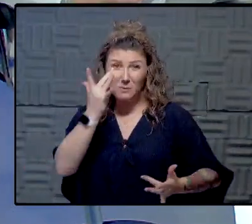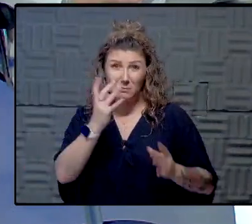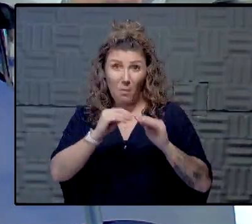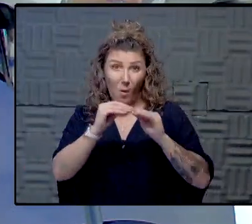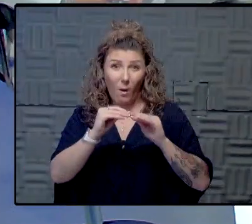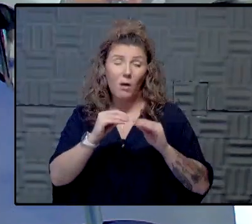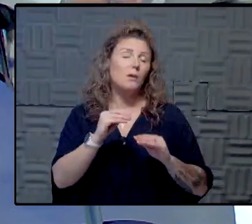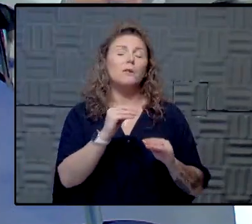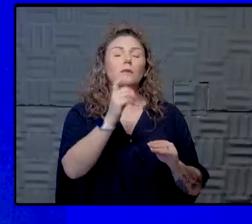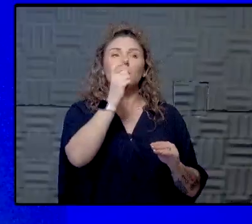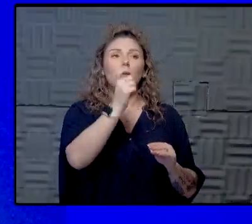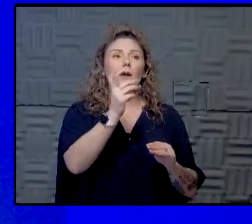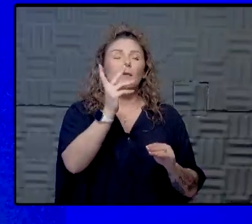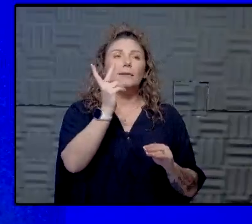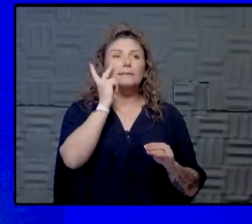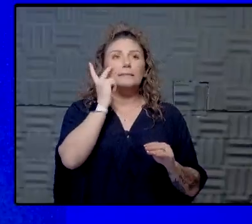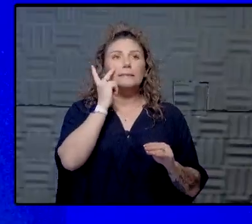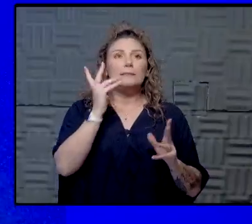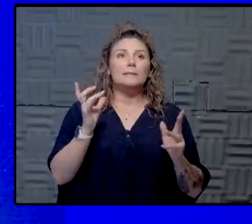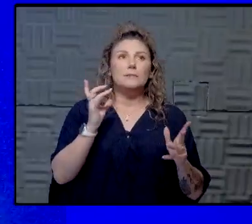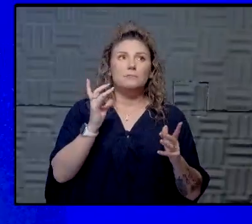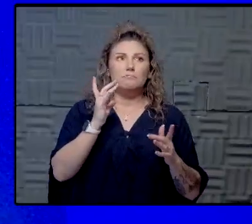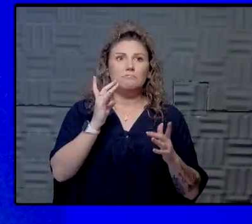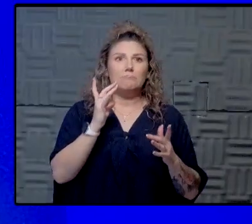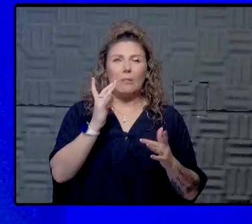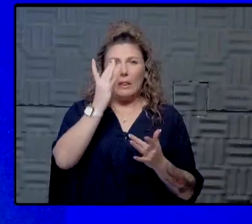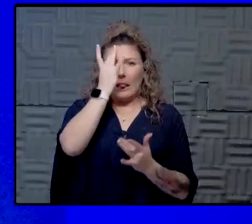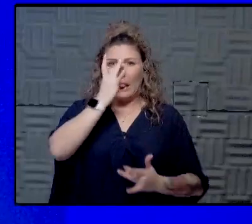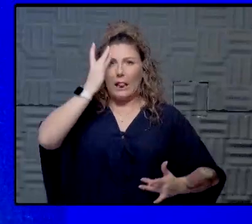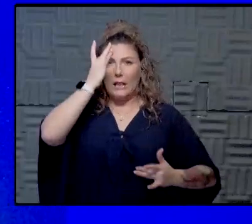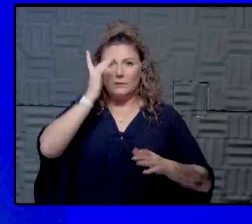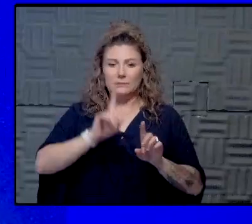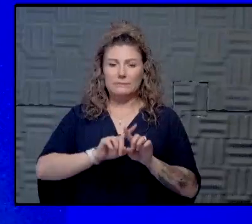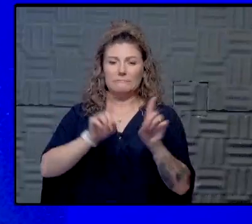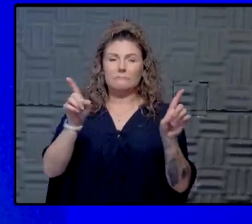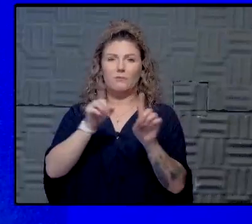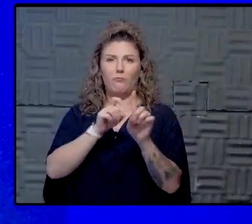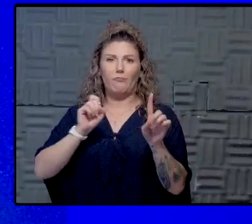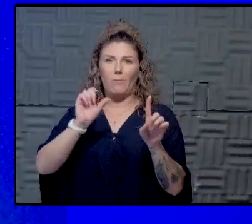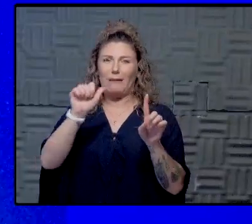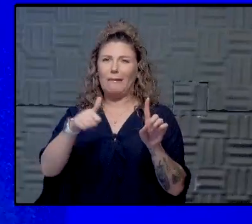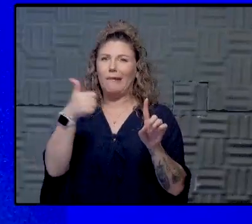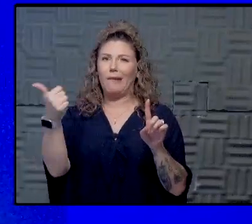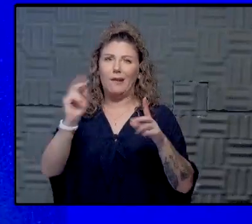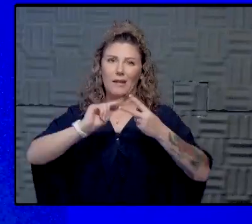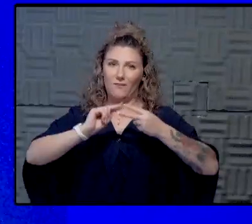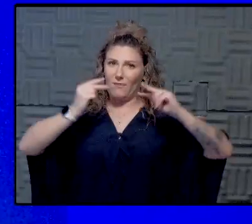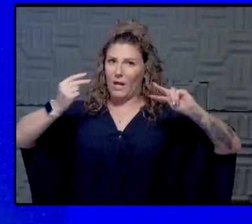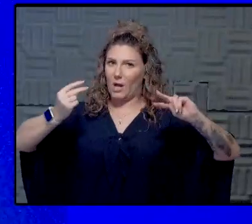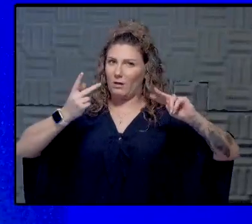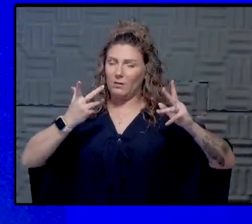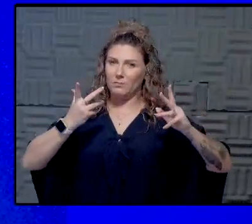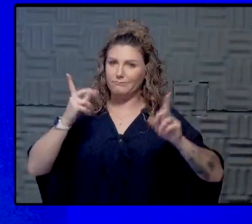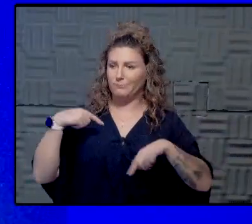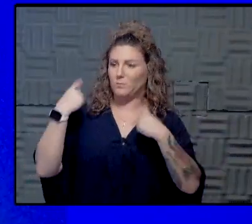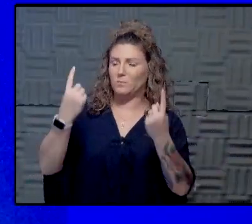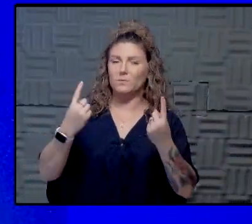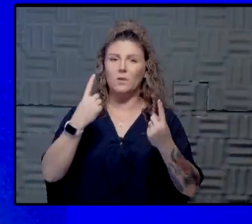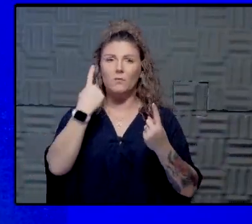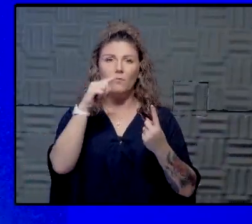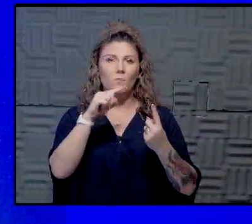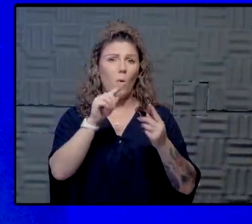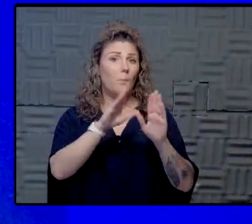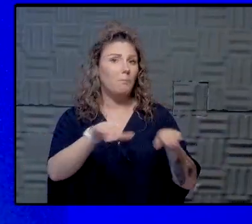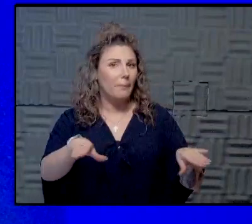not really seen the degree of illness be any different with any of the variants at this point in time, really, for